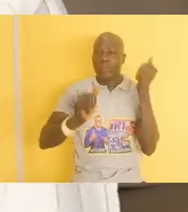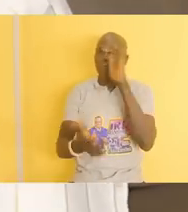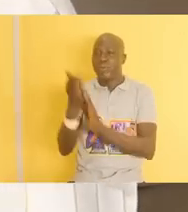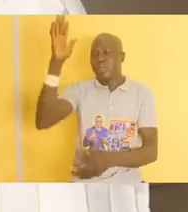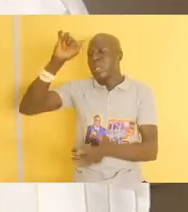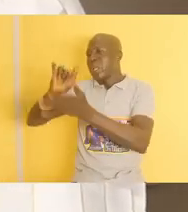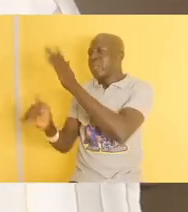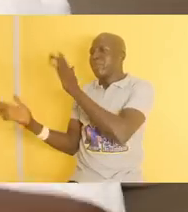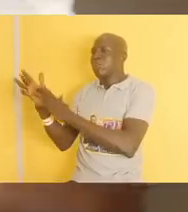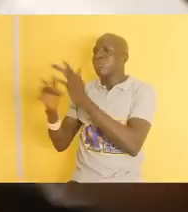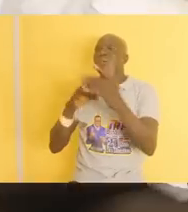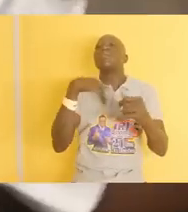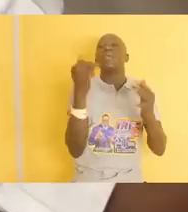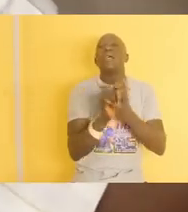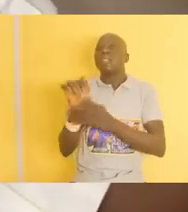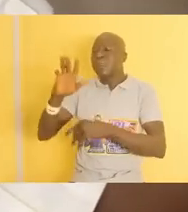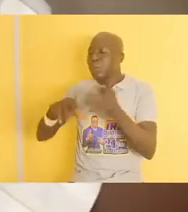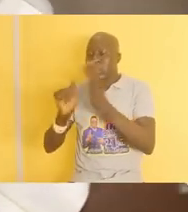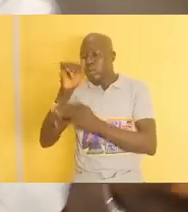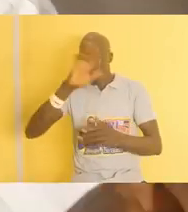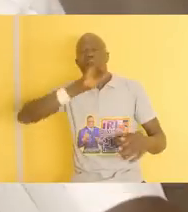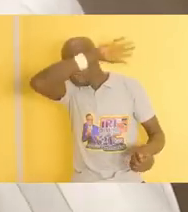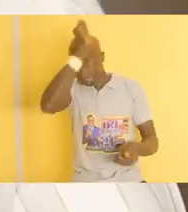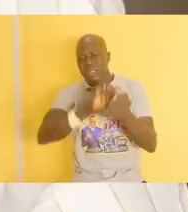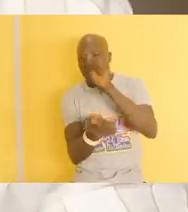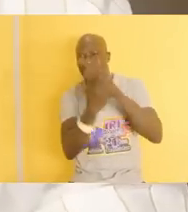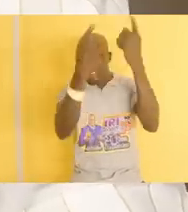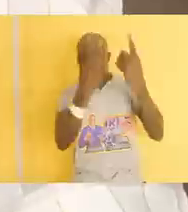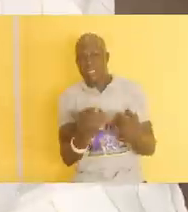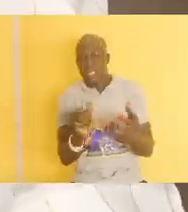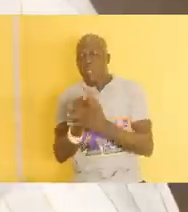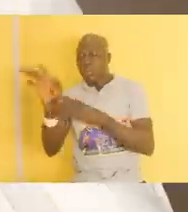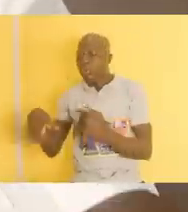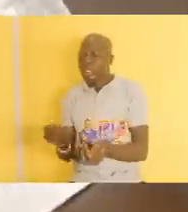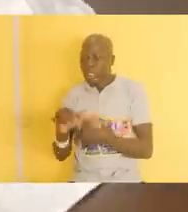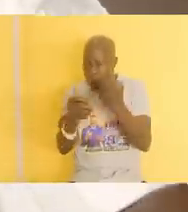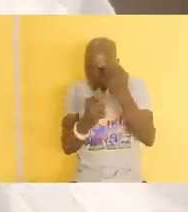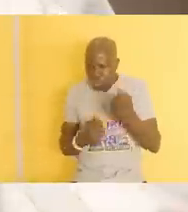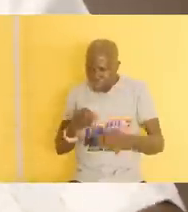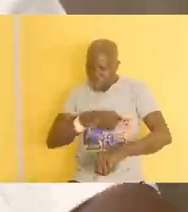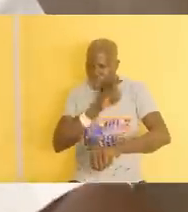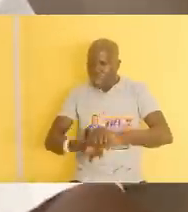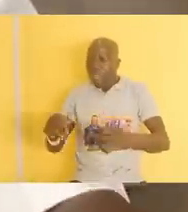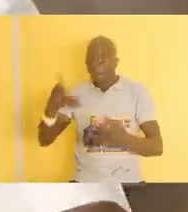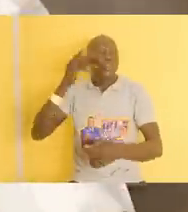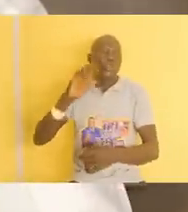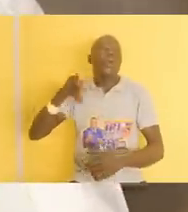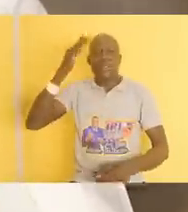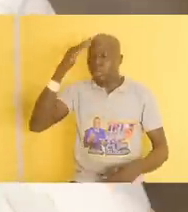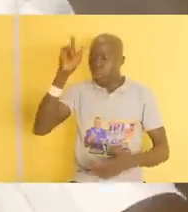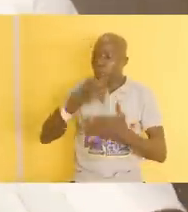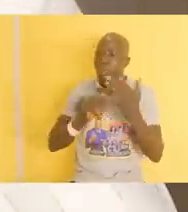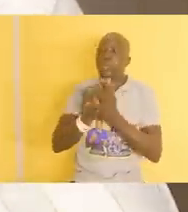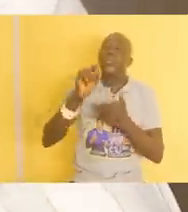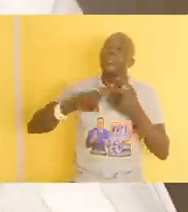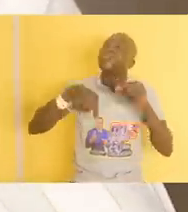move ti baba wi pe aye o le pa kada rada that one cannot share destiny and le fa wo ago seyin they can draw you back yoruba man ti wi and yoruba is they know what they're